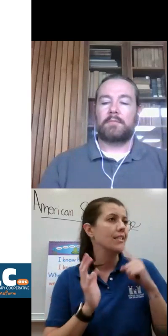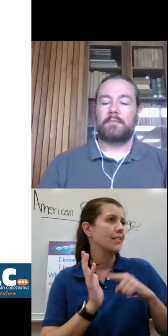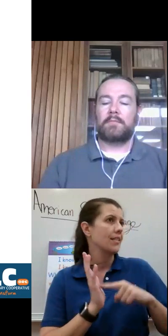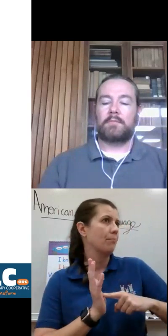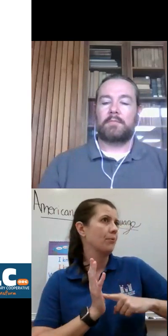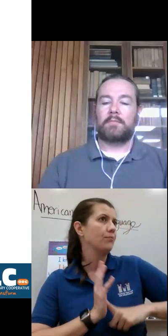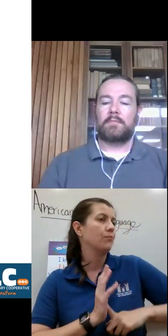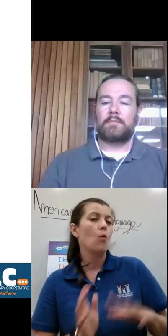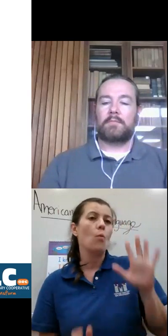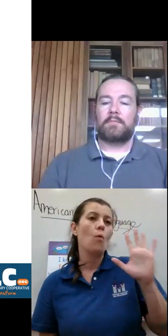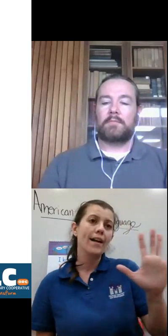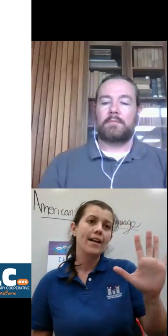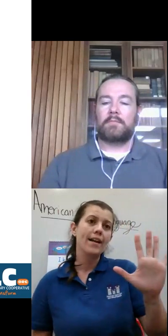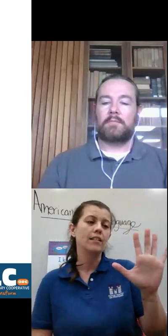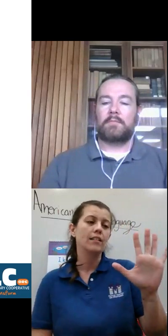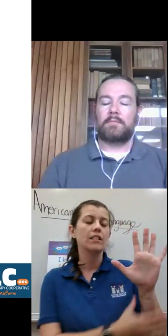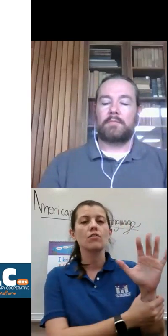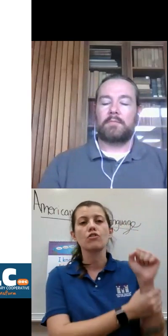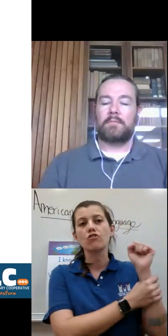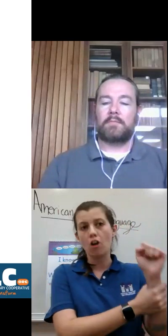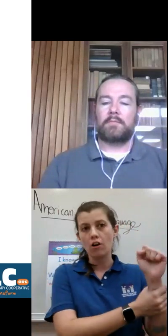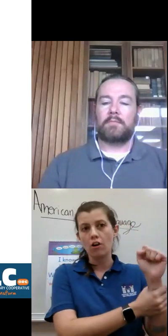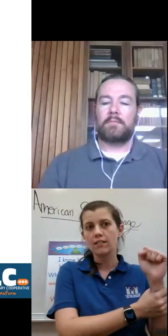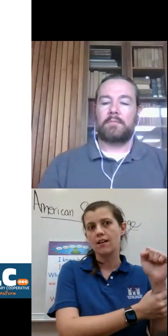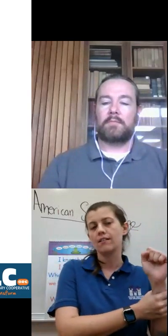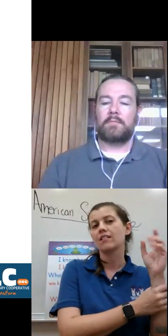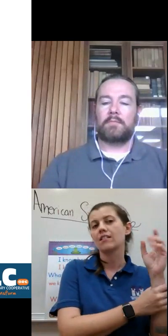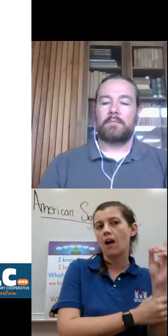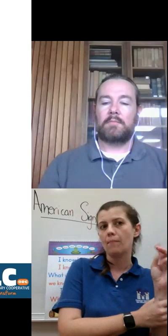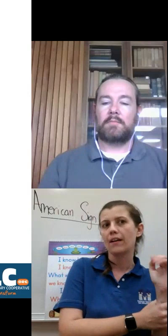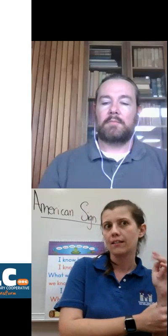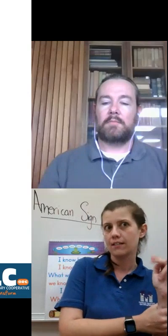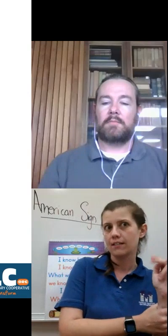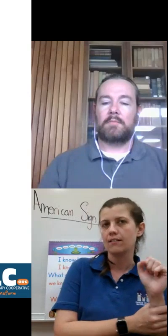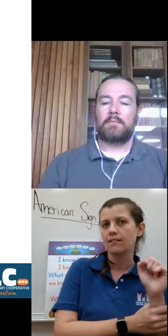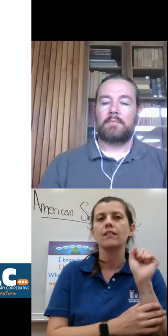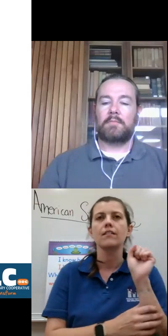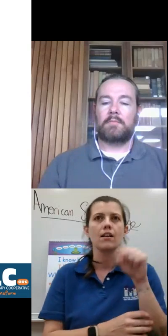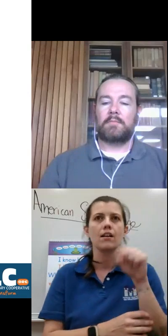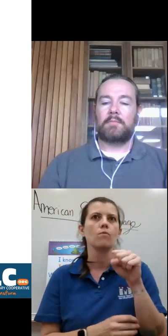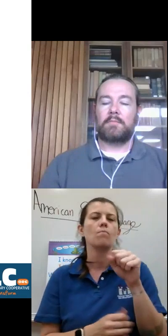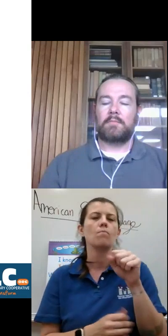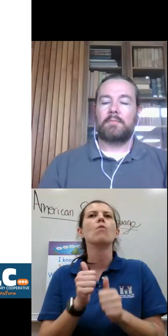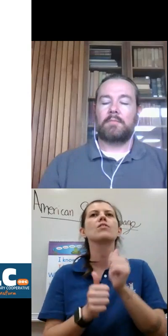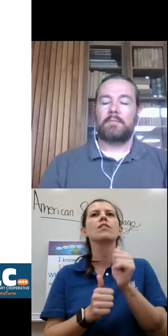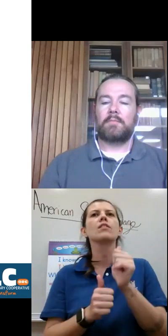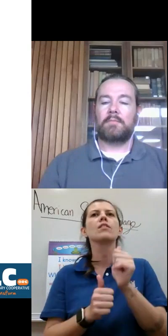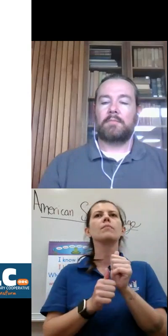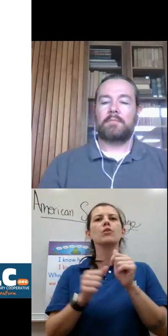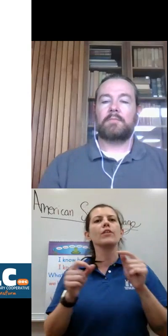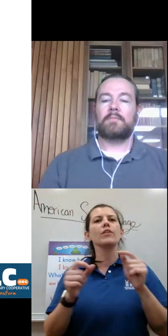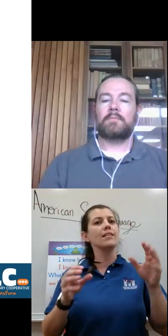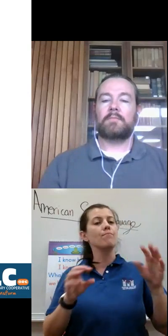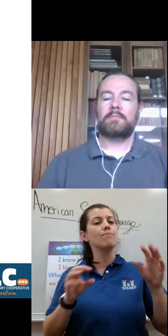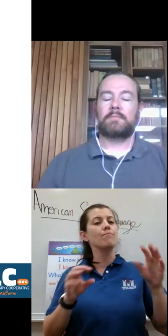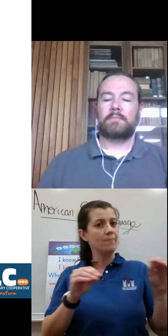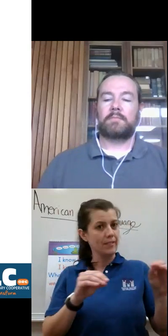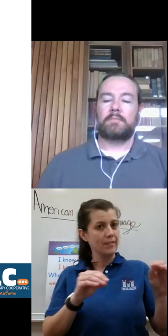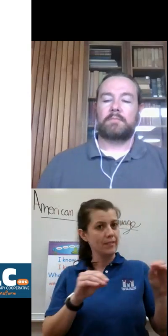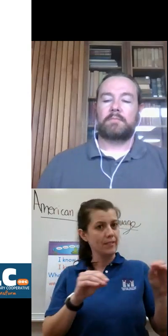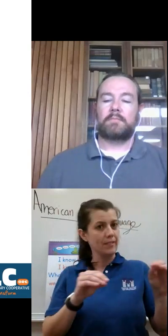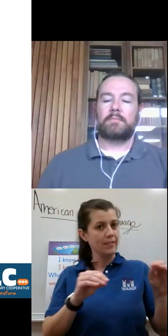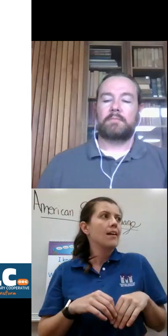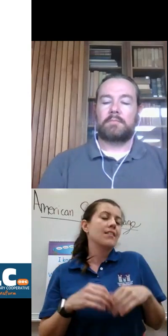use, for example. One hand is the strongest hand, the dominant hand. Yes, we'll mostly be doing